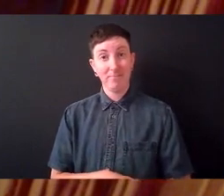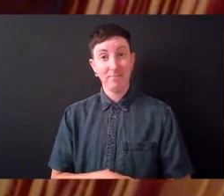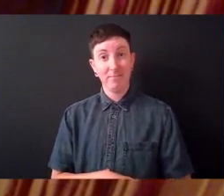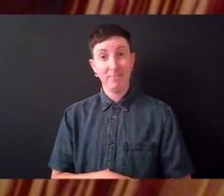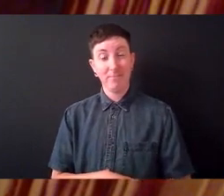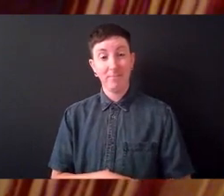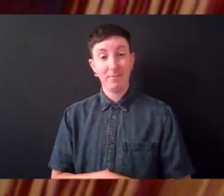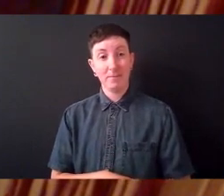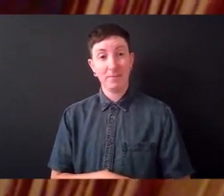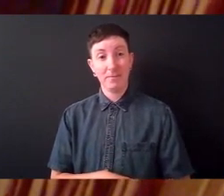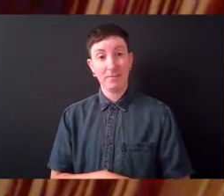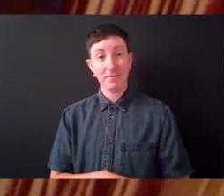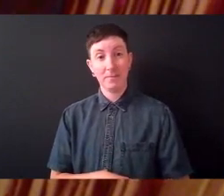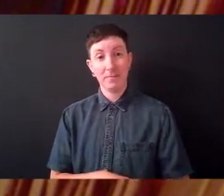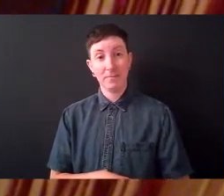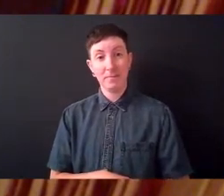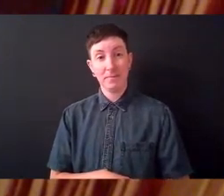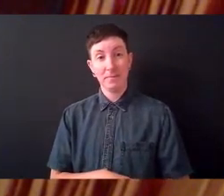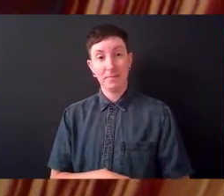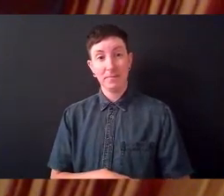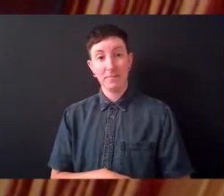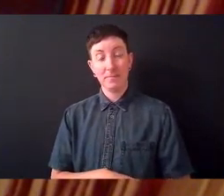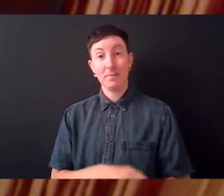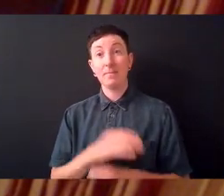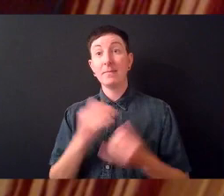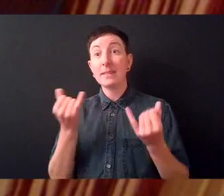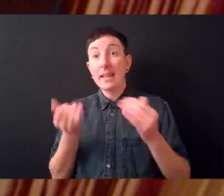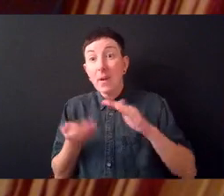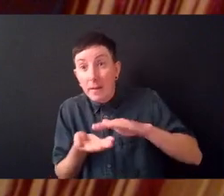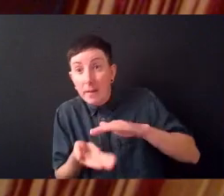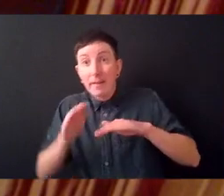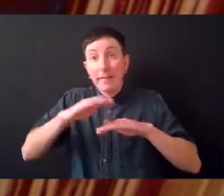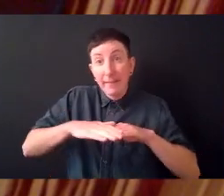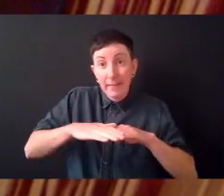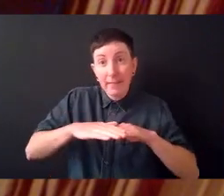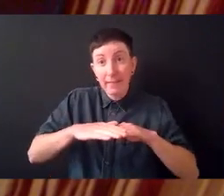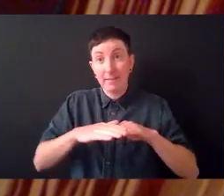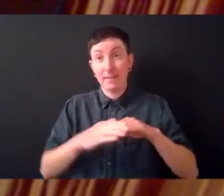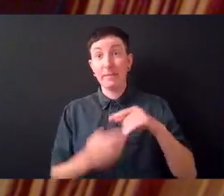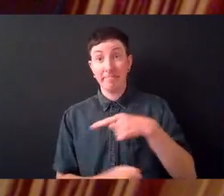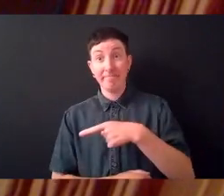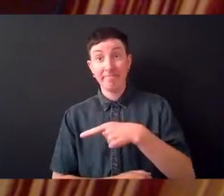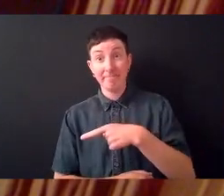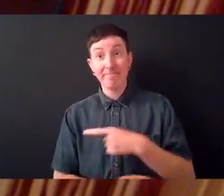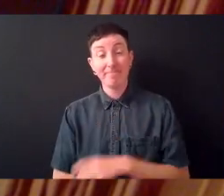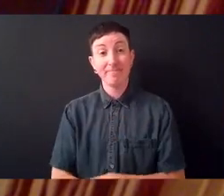I'm then gonna take a little bit more hot glue and I'm gonna do the other side now.